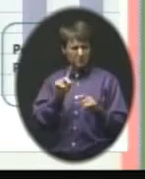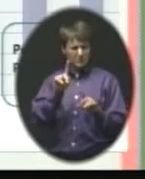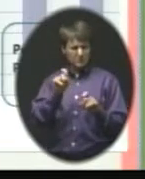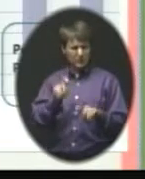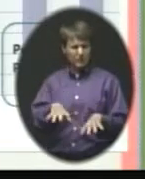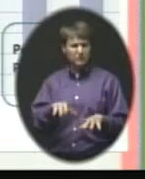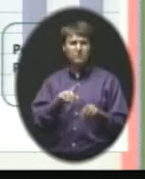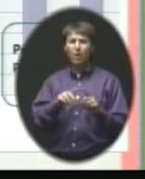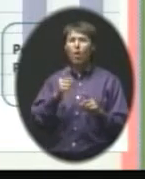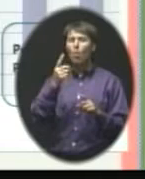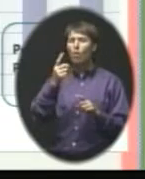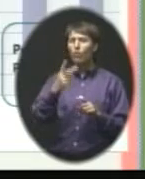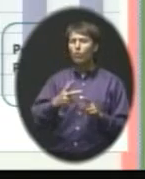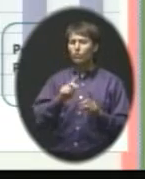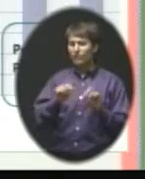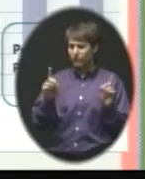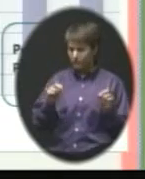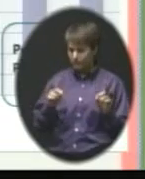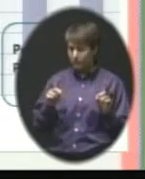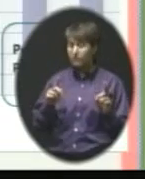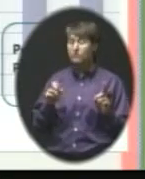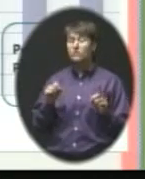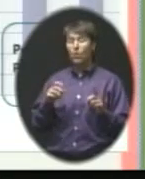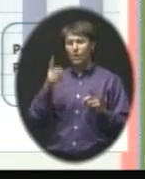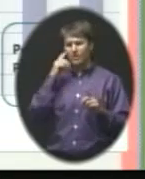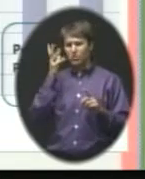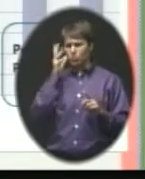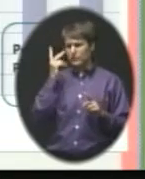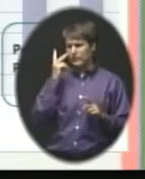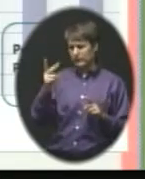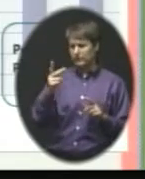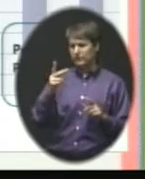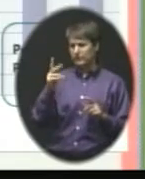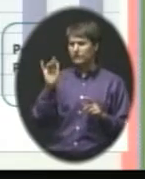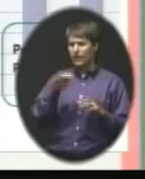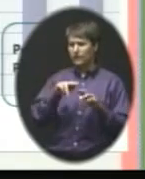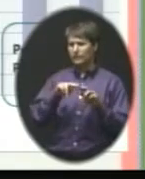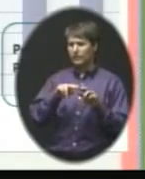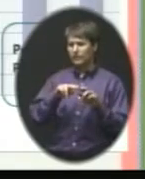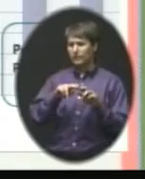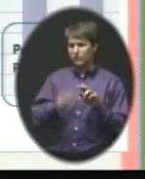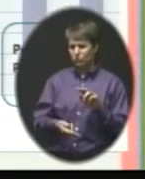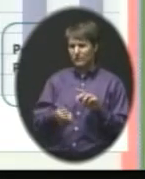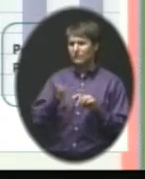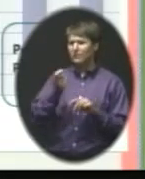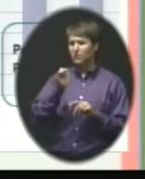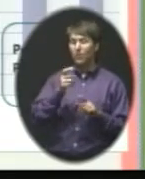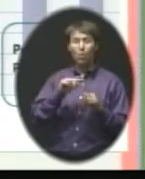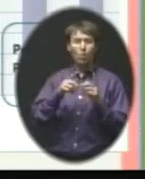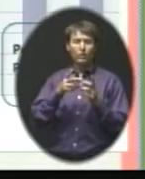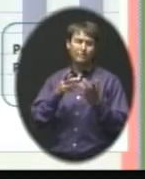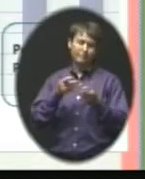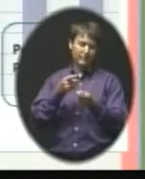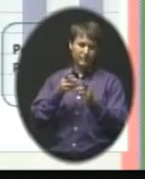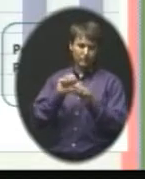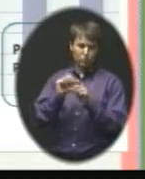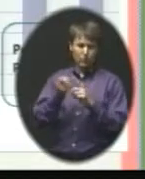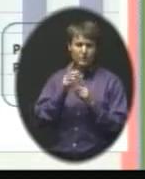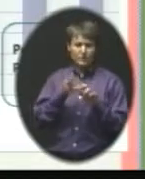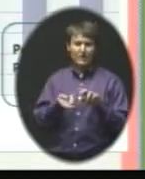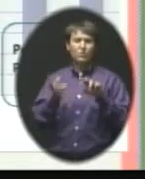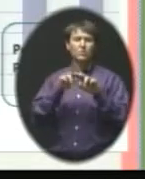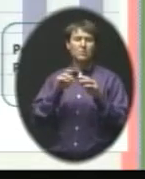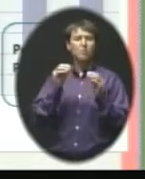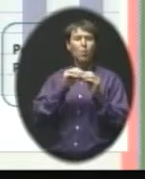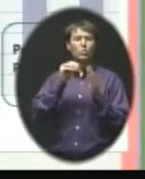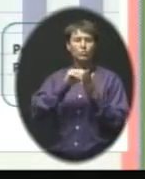of it was different. And so that's where I think you'll see that we see that decrease, or in this case, an increase. We have more students scoring